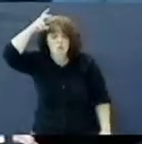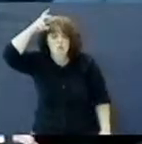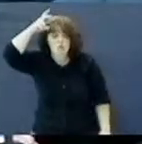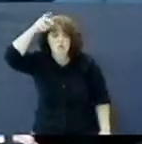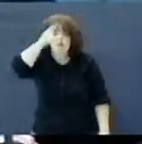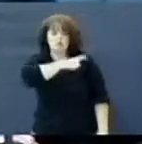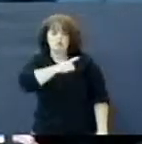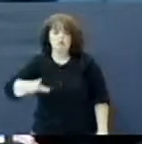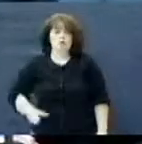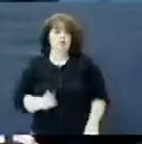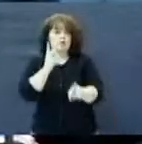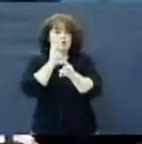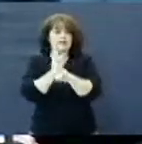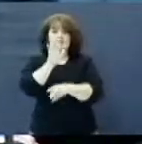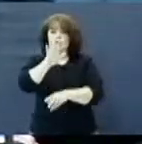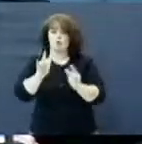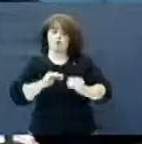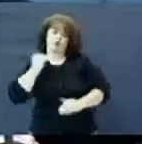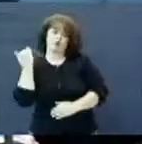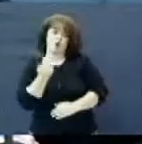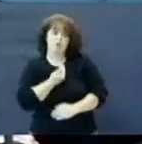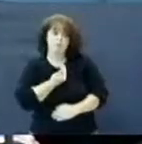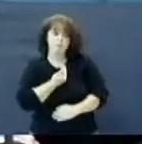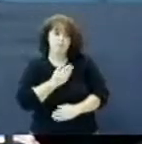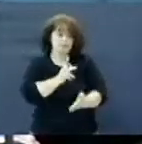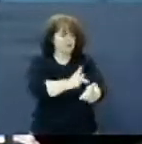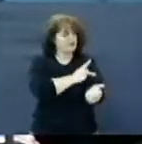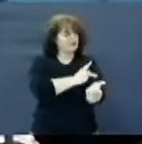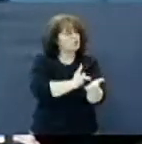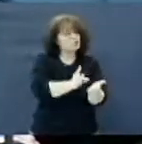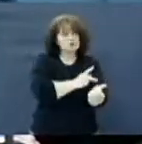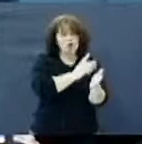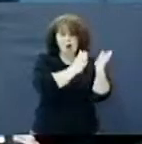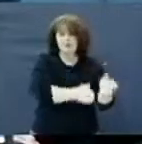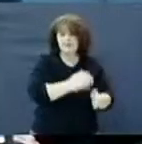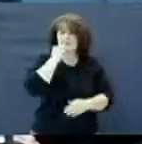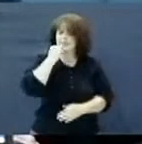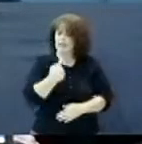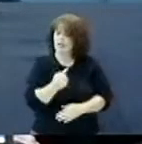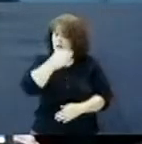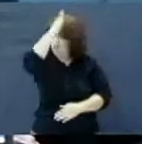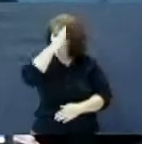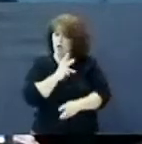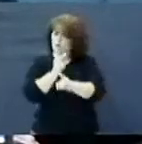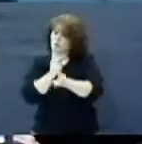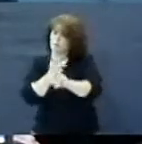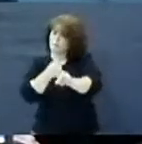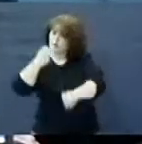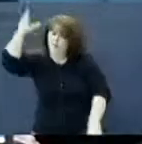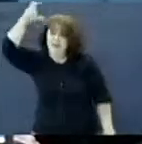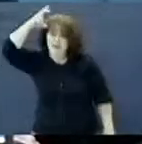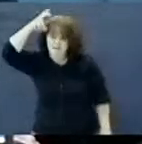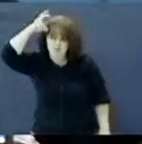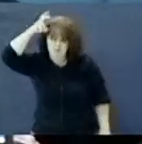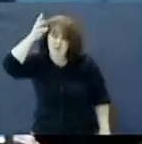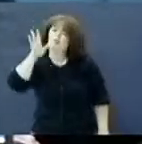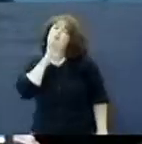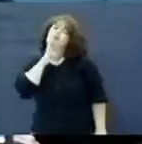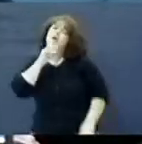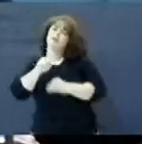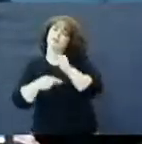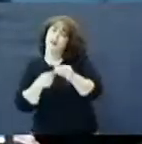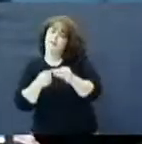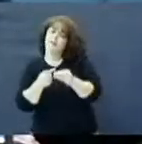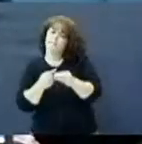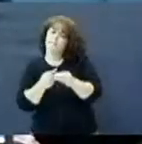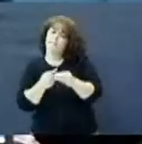soul. The psalmist says that that God will preserve from evil. That refers to both the evil that